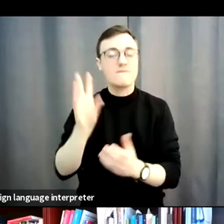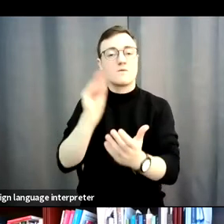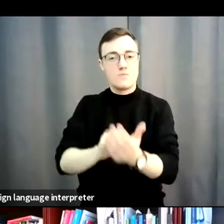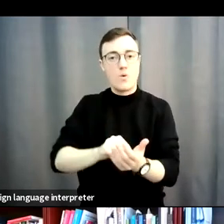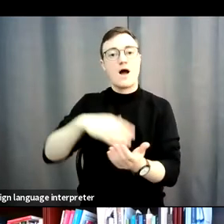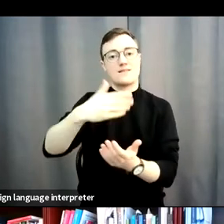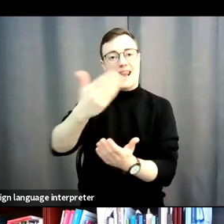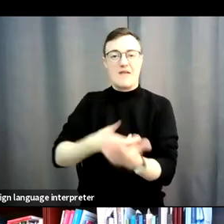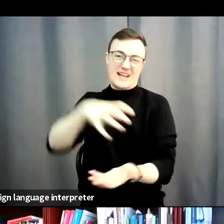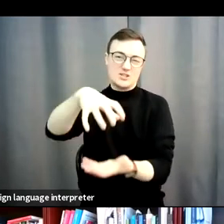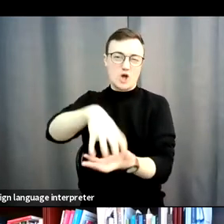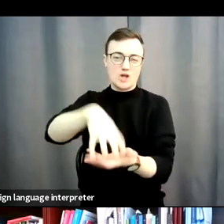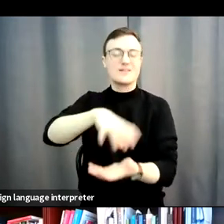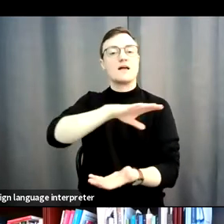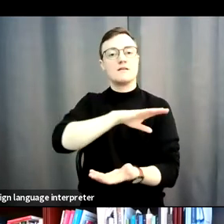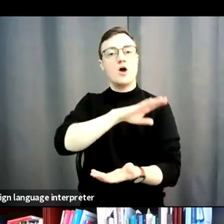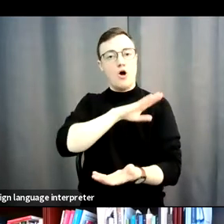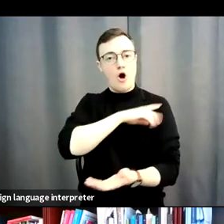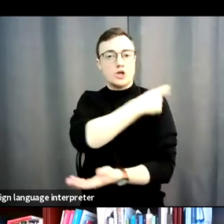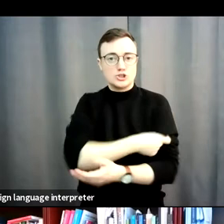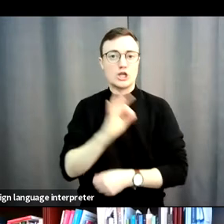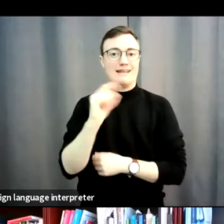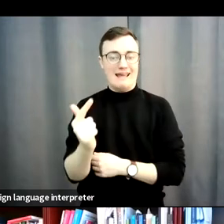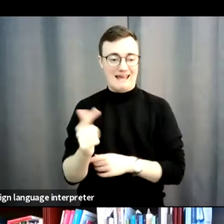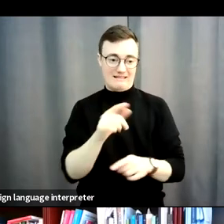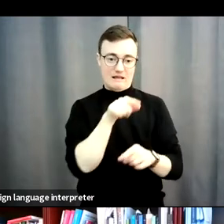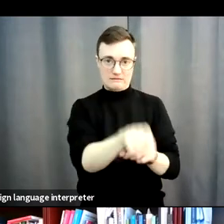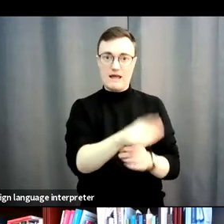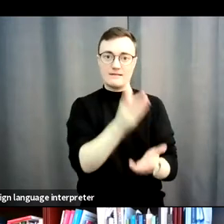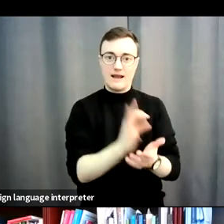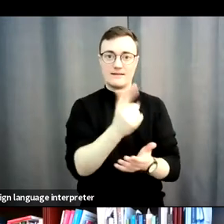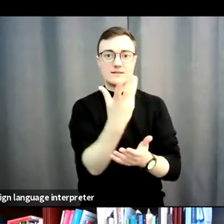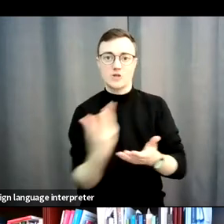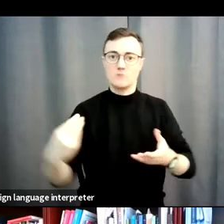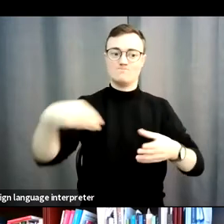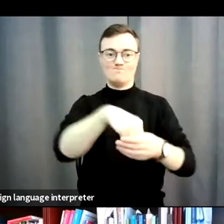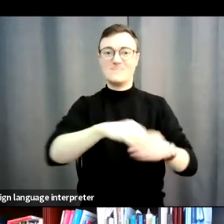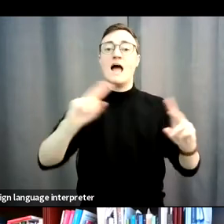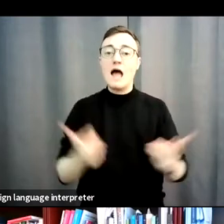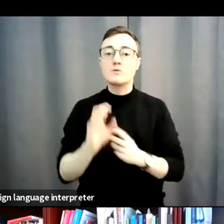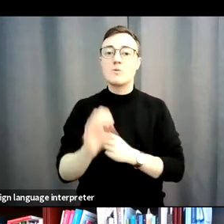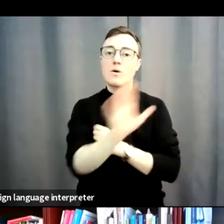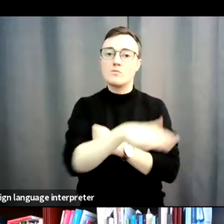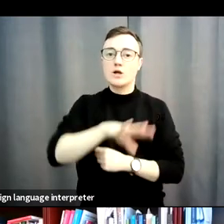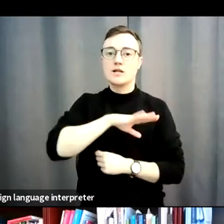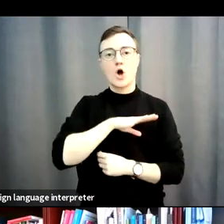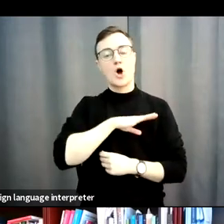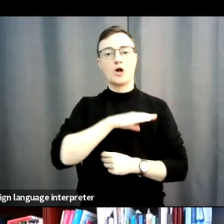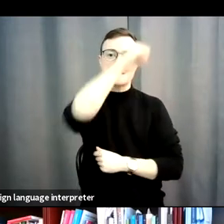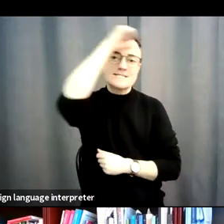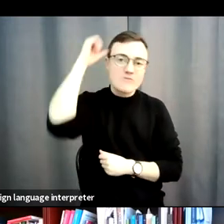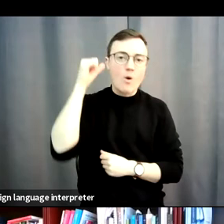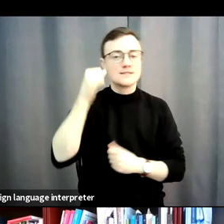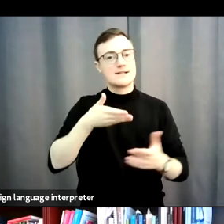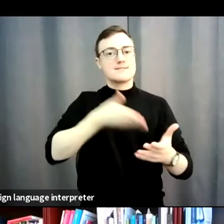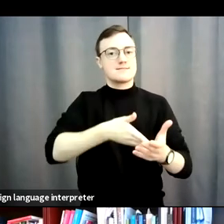to ensure the implementation of this right for children experiencing difficulties in making their views heard. Children